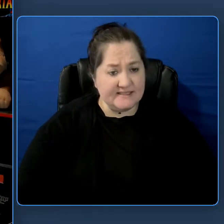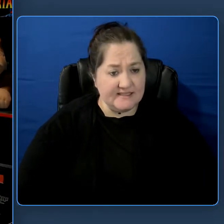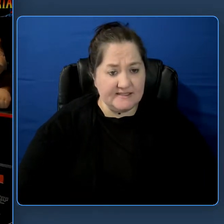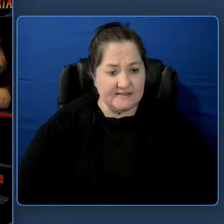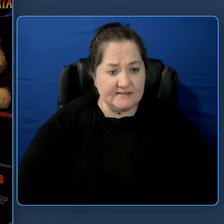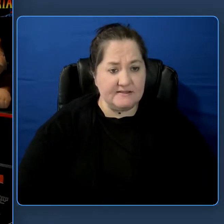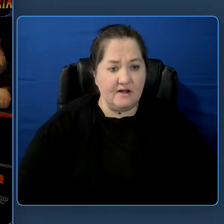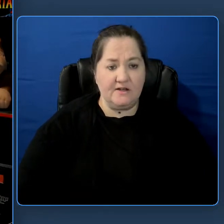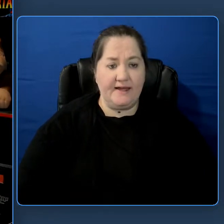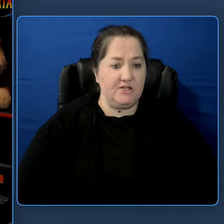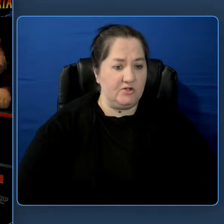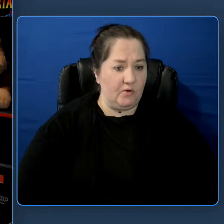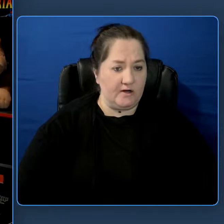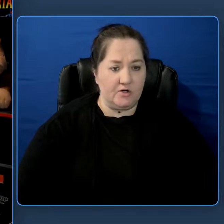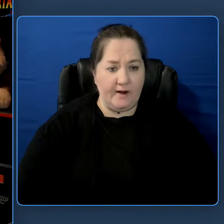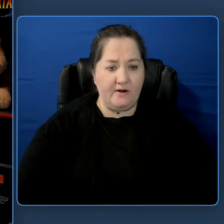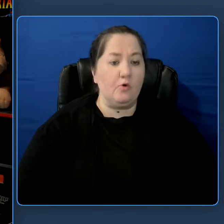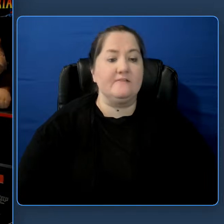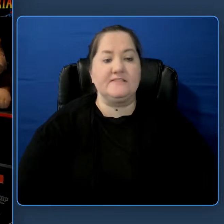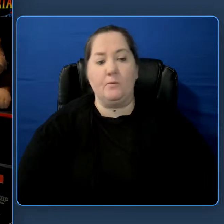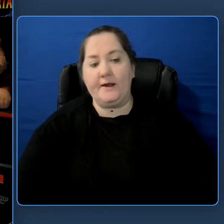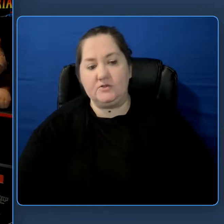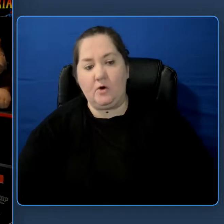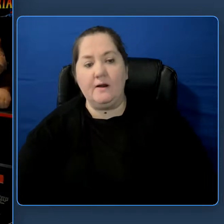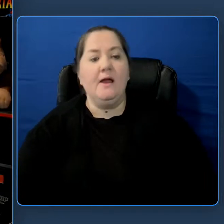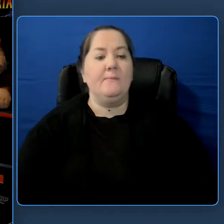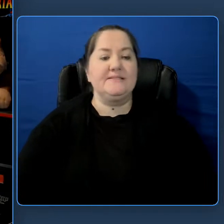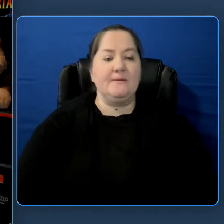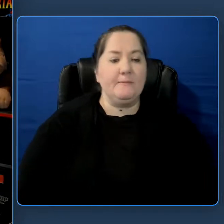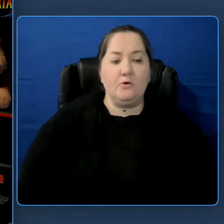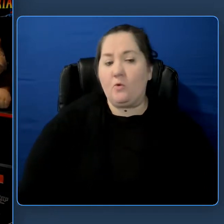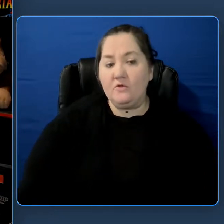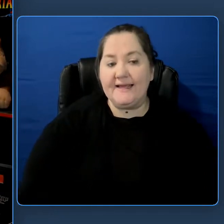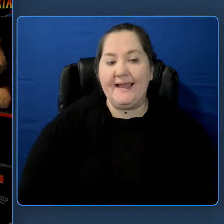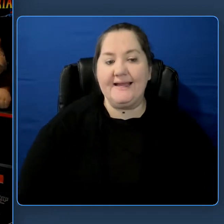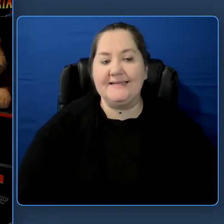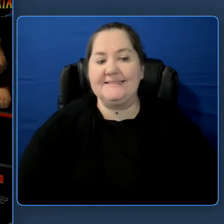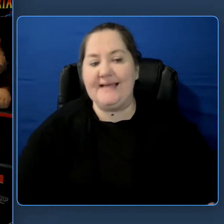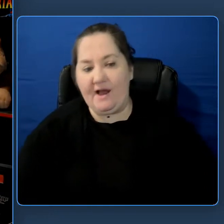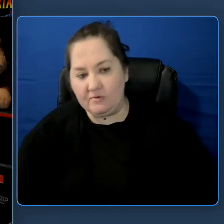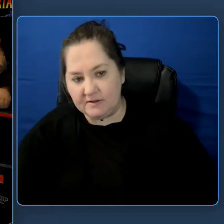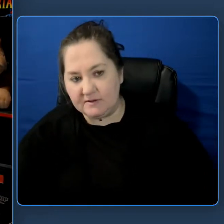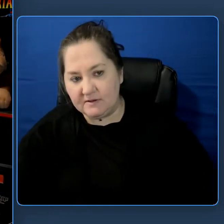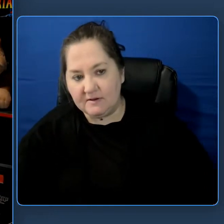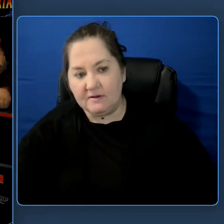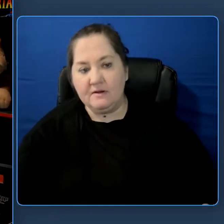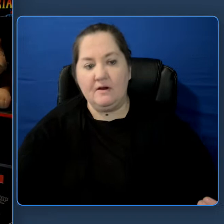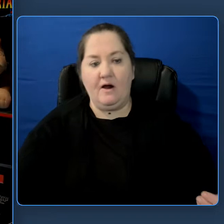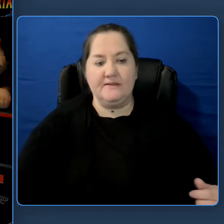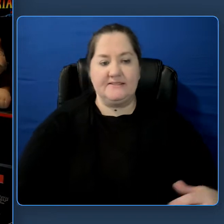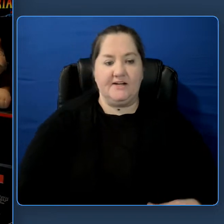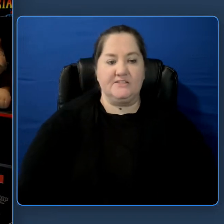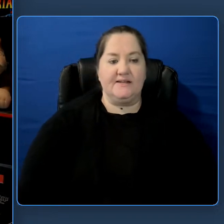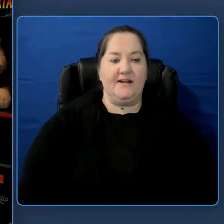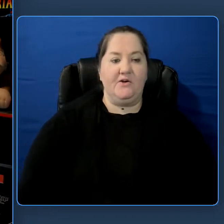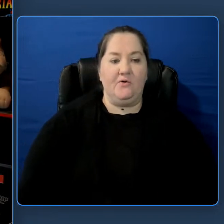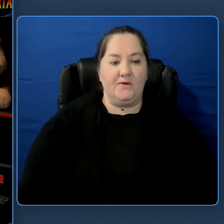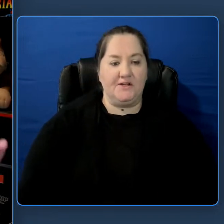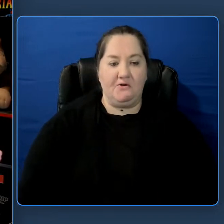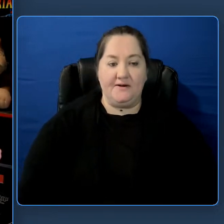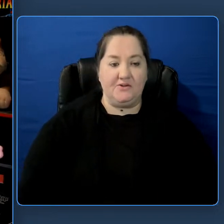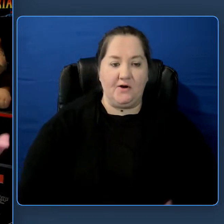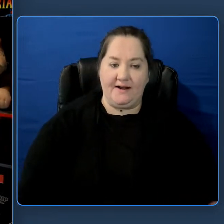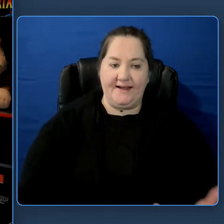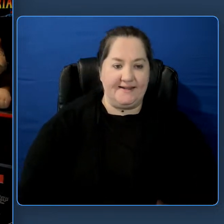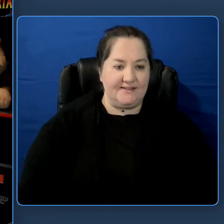And some cities, unlike New York, are great, or who have subways who are, but some people are old, they can't get down on the stairs. And I